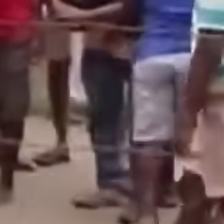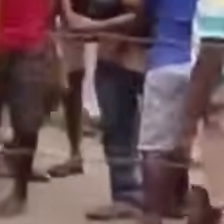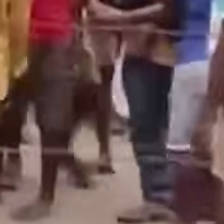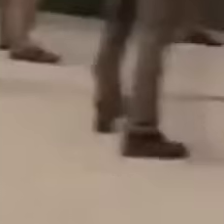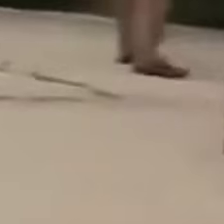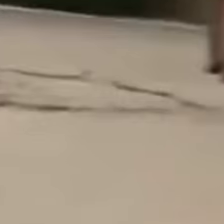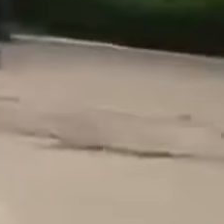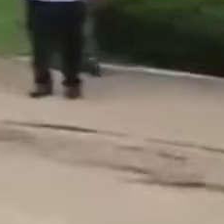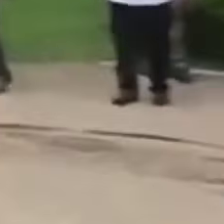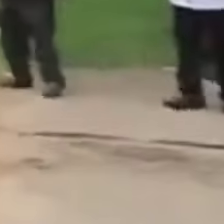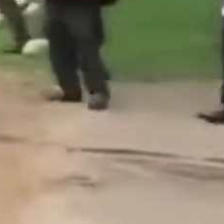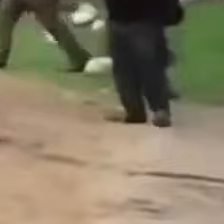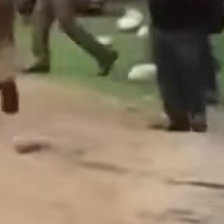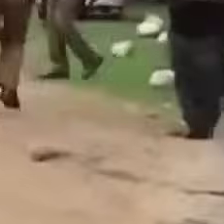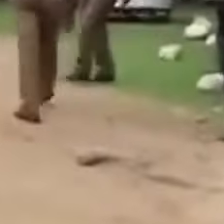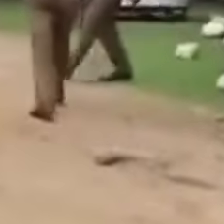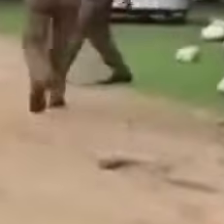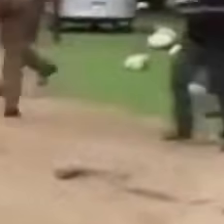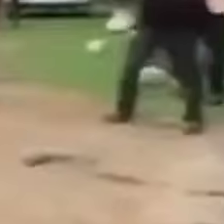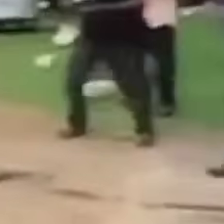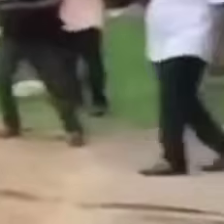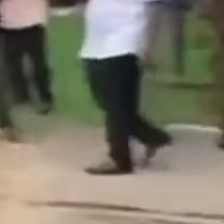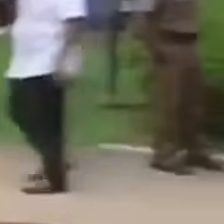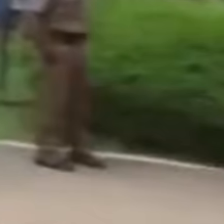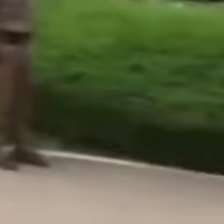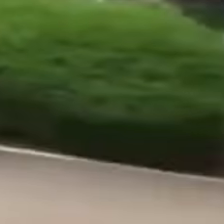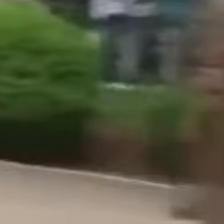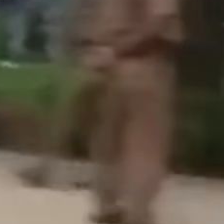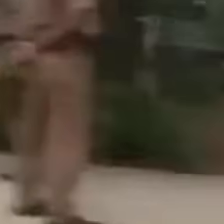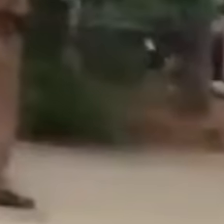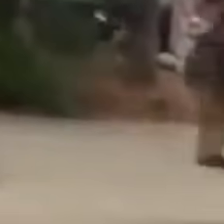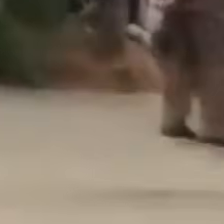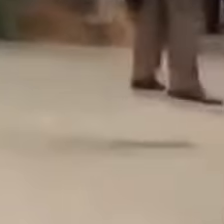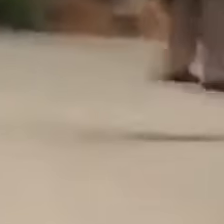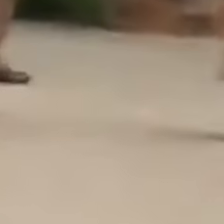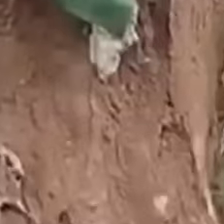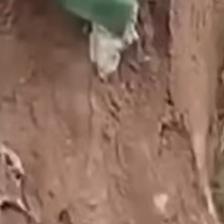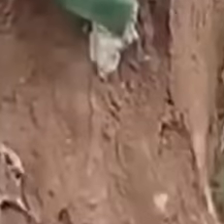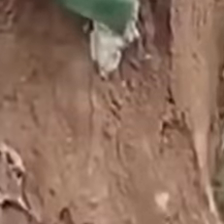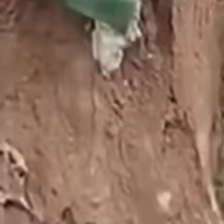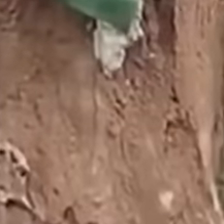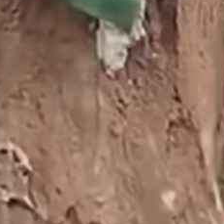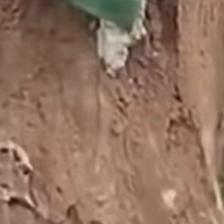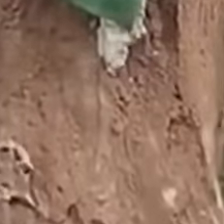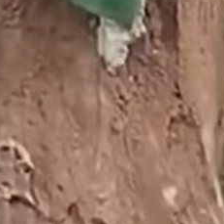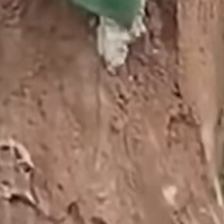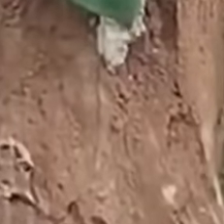group had dispersed in the evening. 2 police officers have been interdicted over the incident.